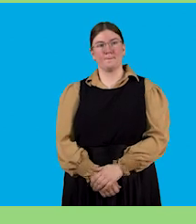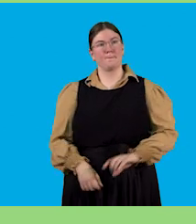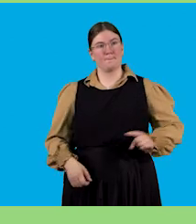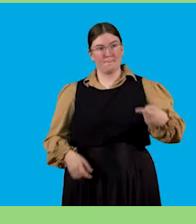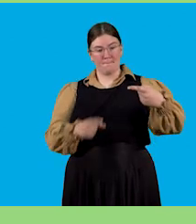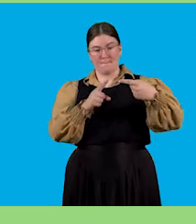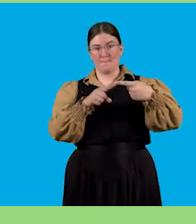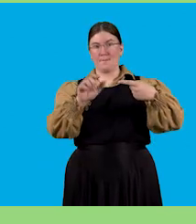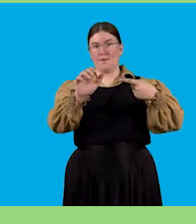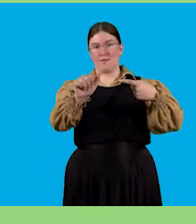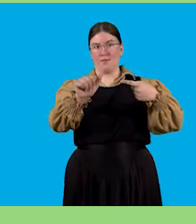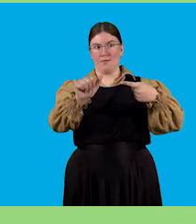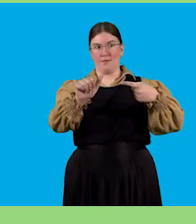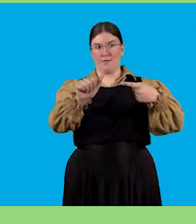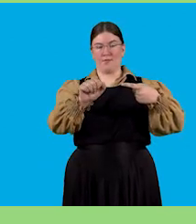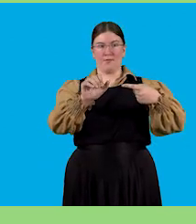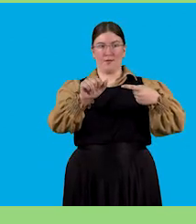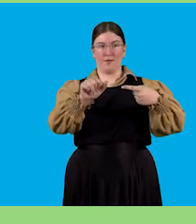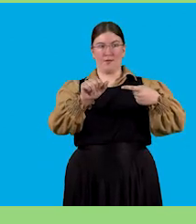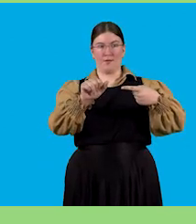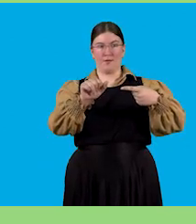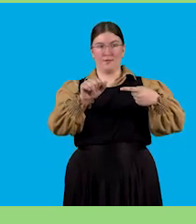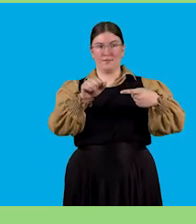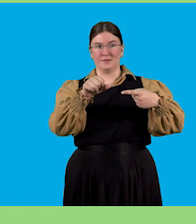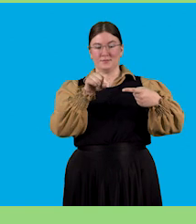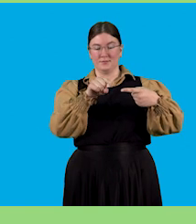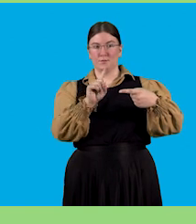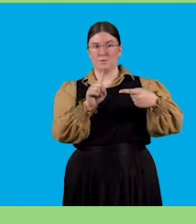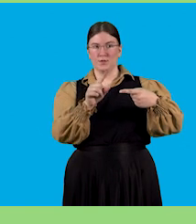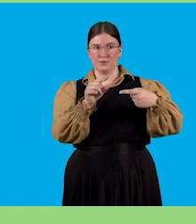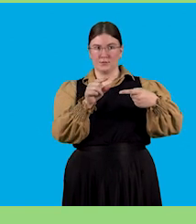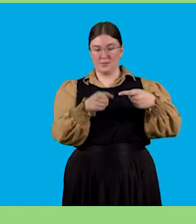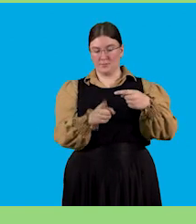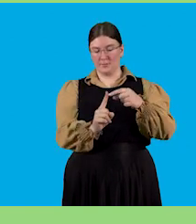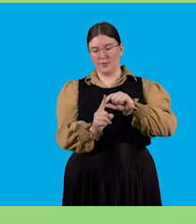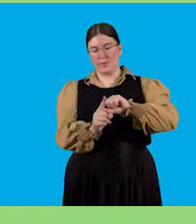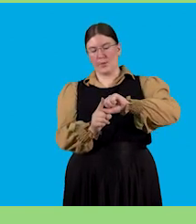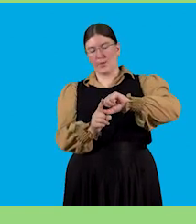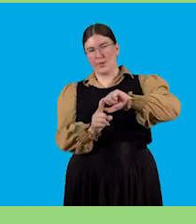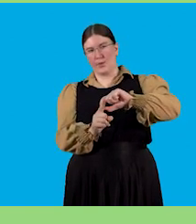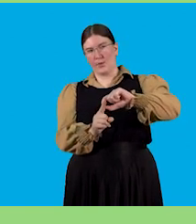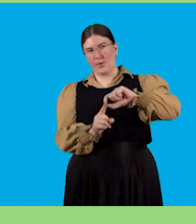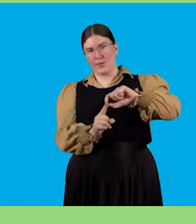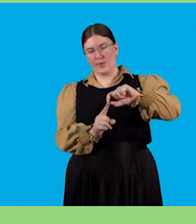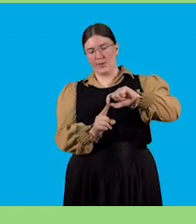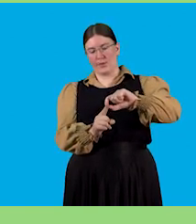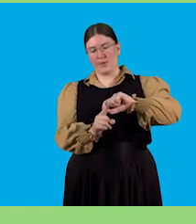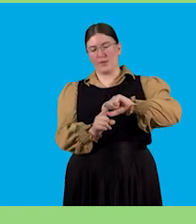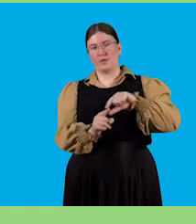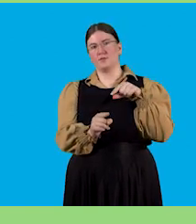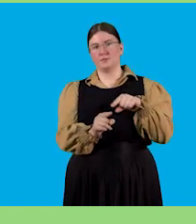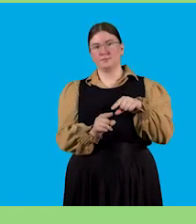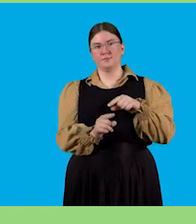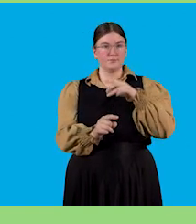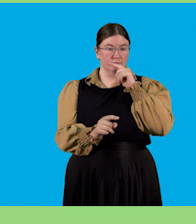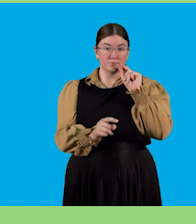So part A, if we start labeling part A points to a duct that leads into the